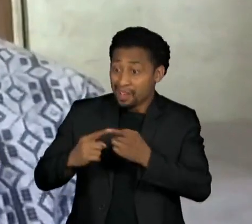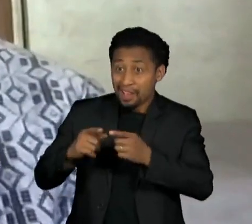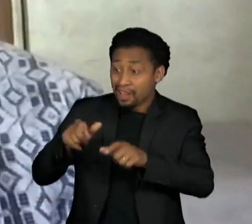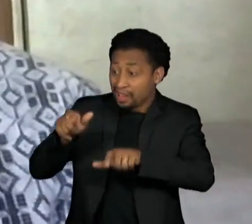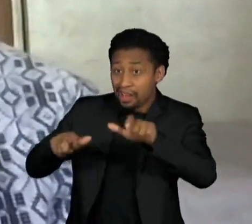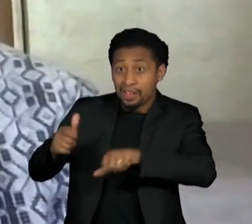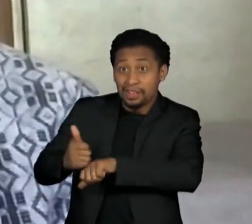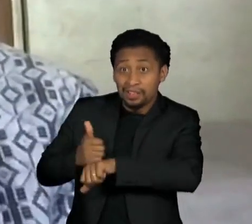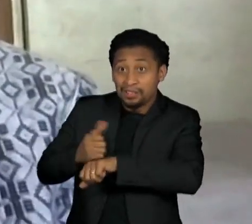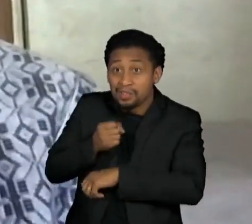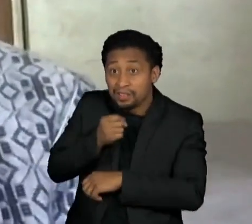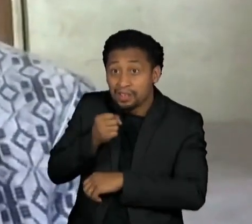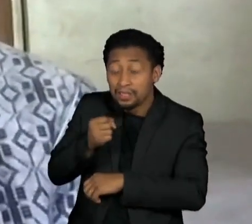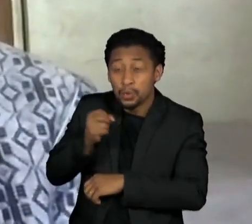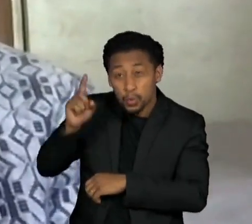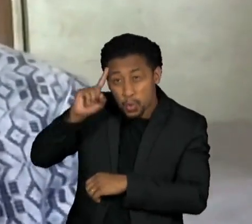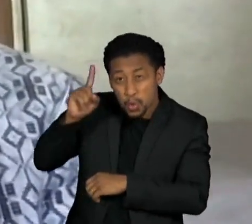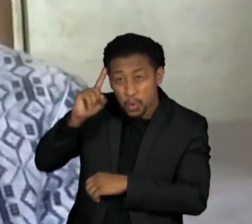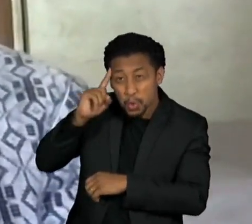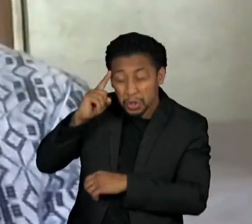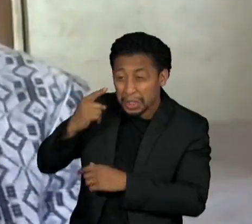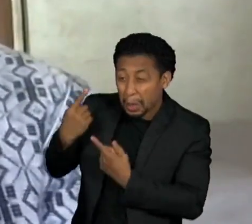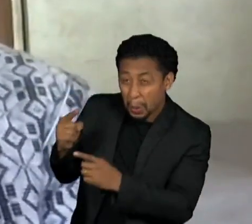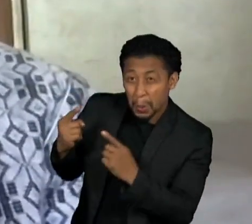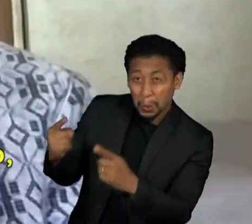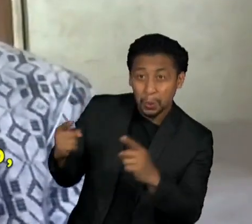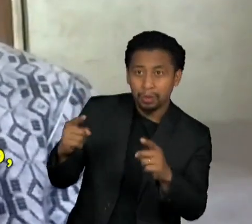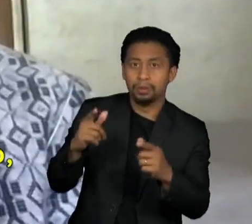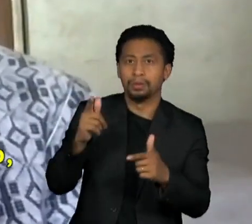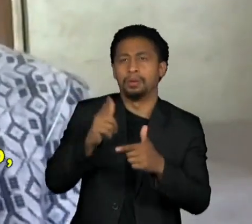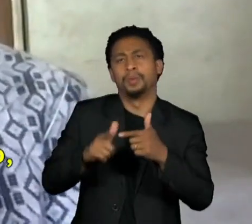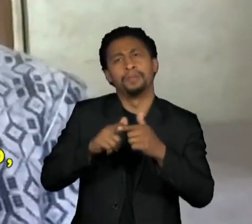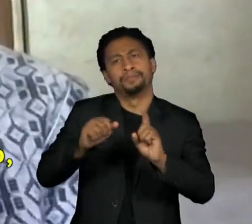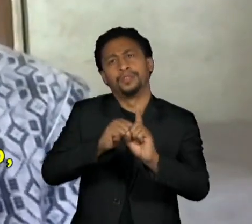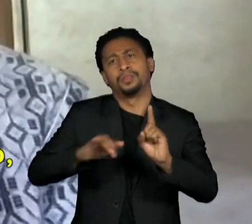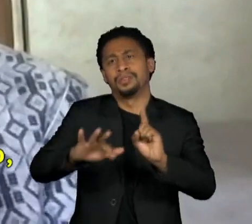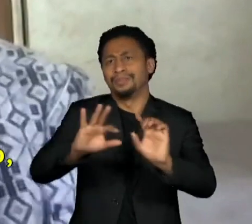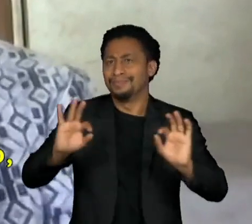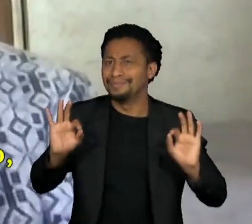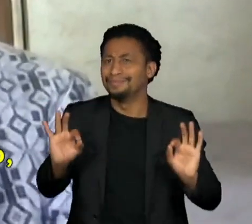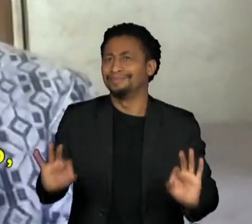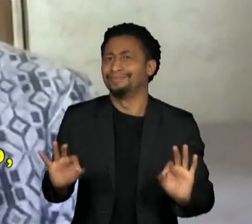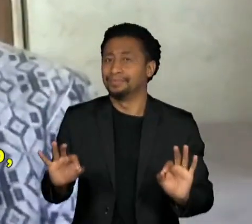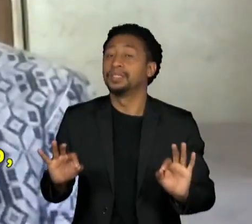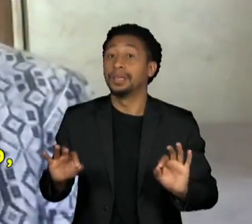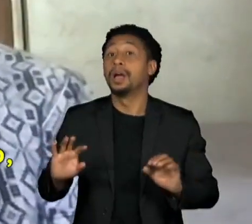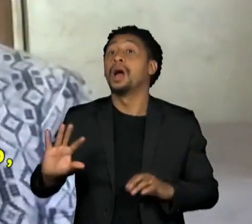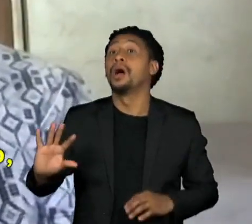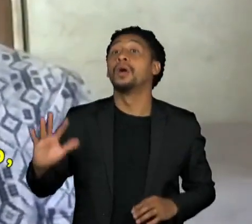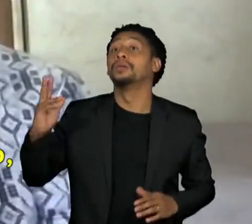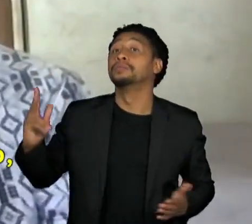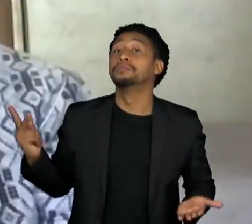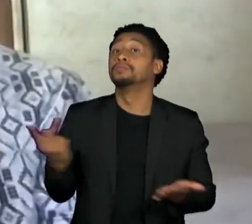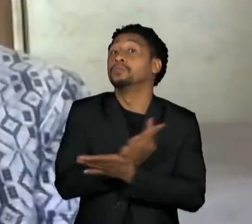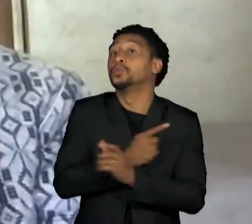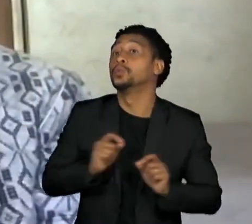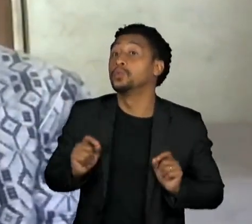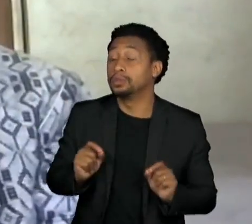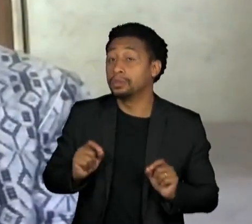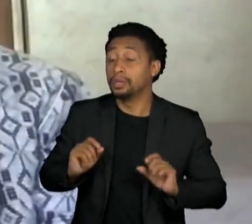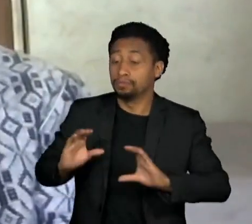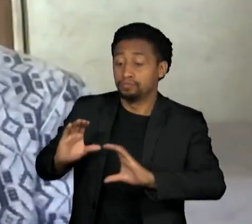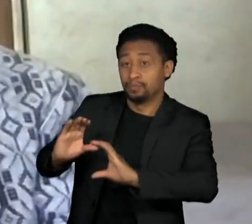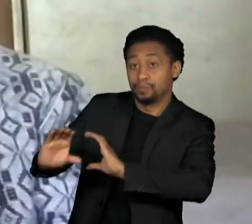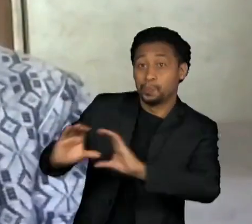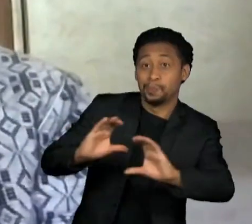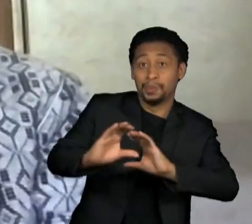this is a systemic social problem. And it is triggered by our patterns of communication, by the